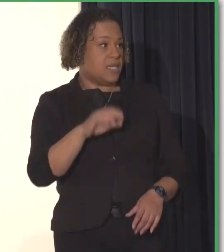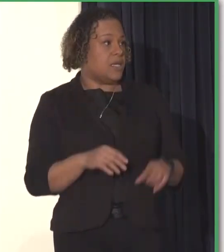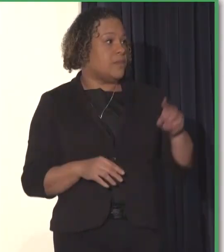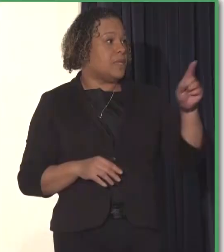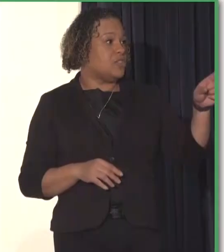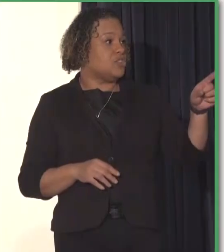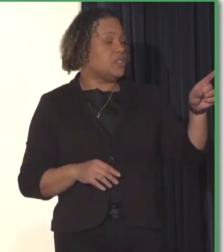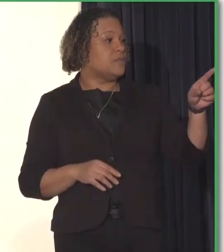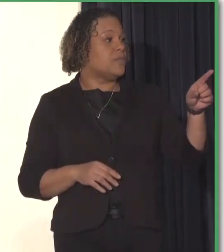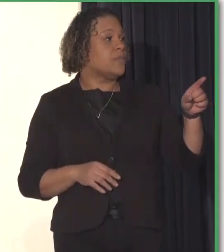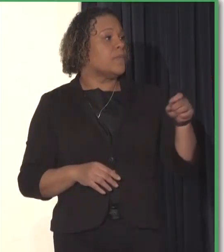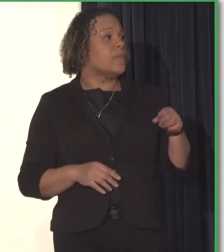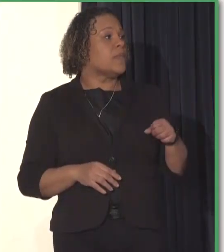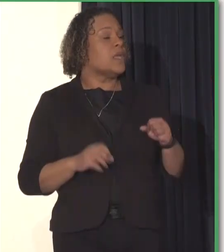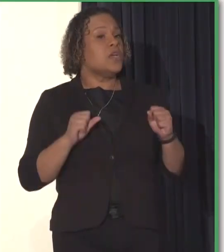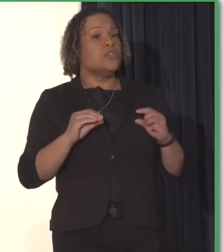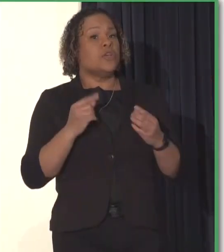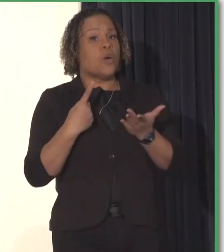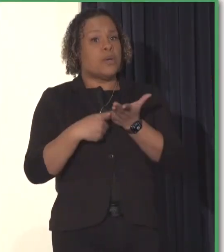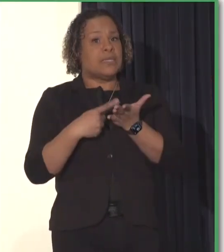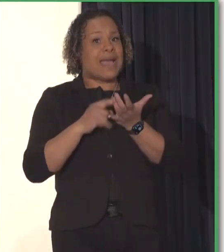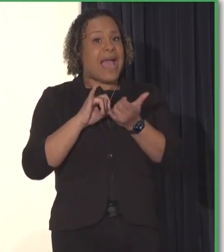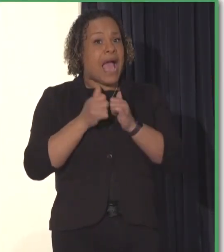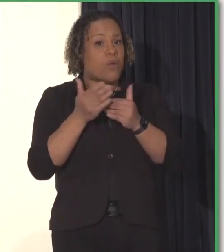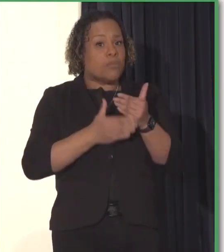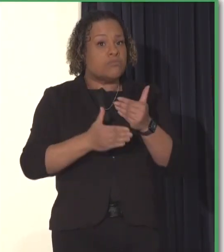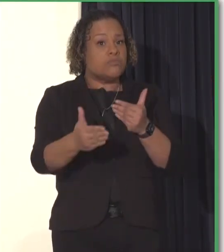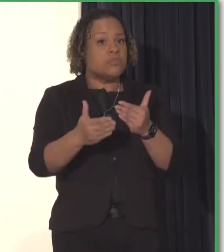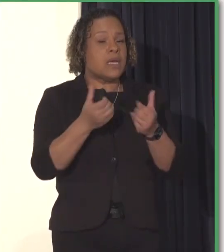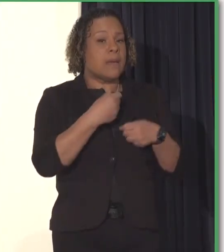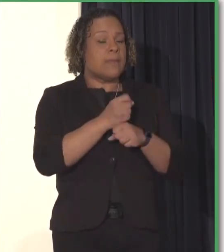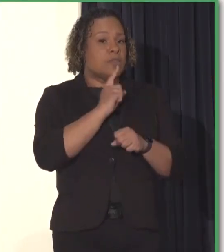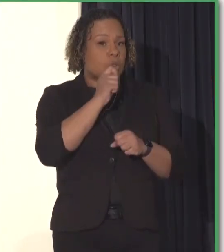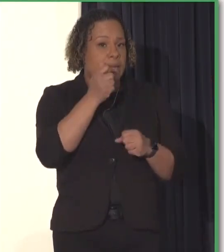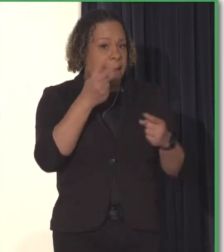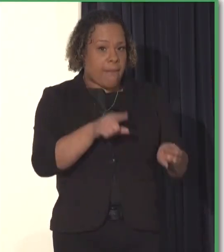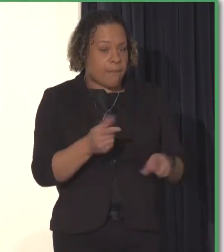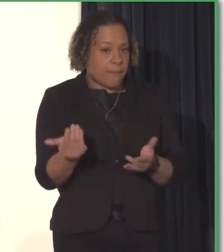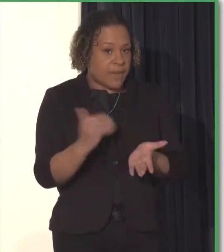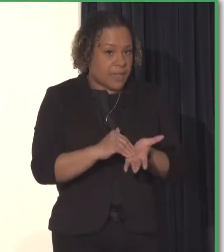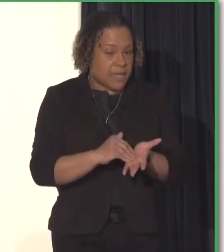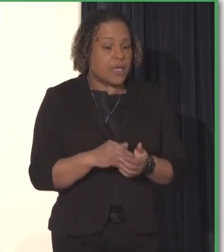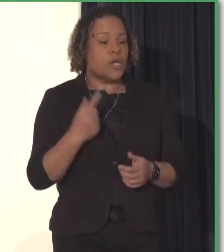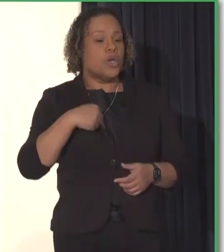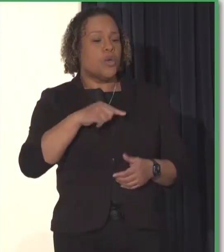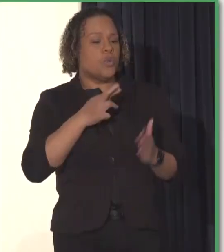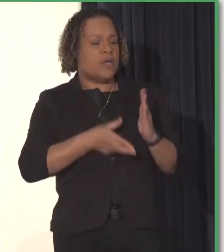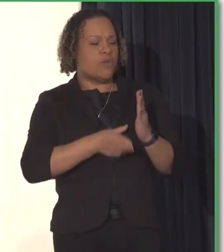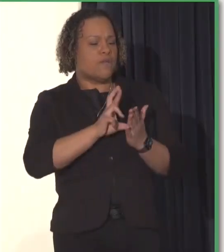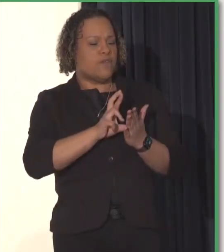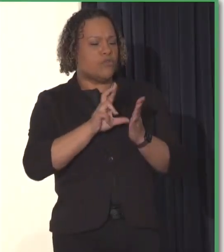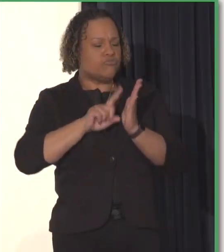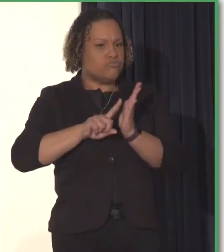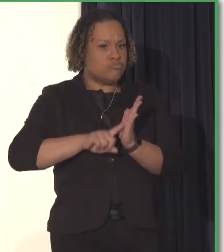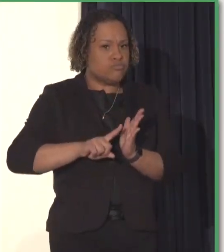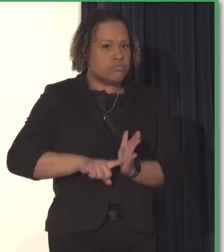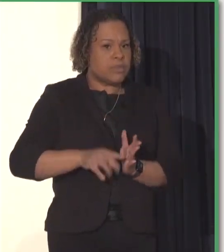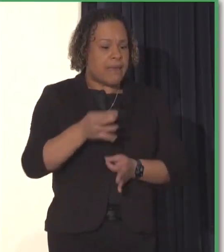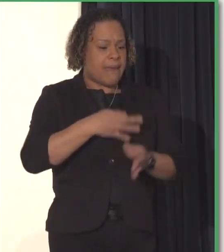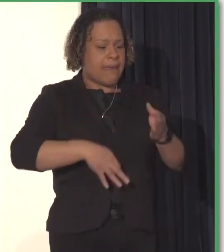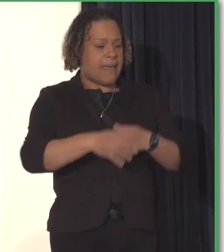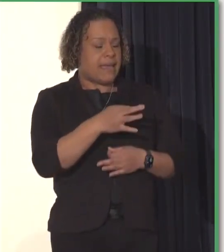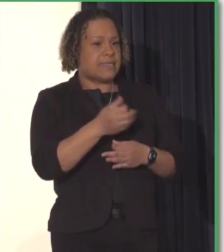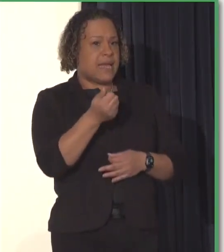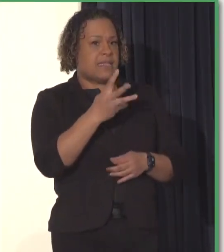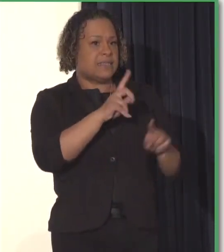talk about how we're going to go forward to make sure it doesn't happen again. We've taken a look at this, and instead of having multiple units within the